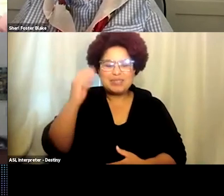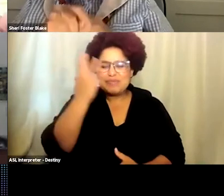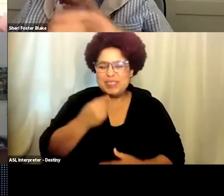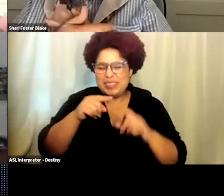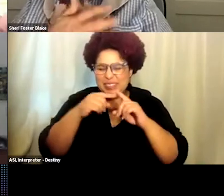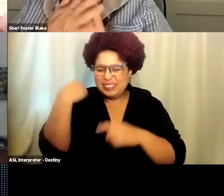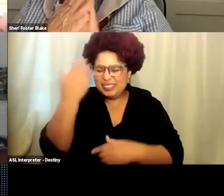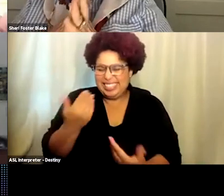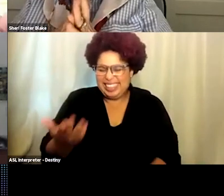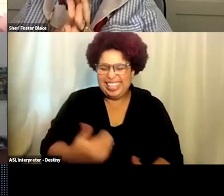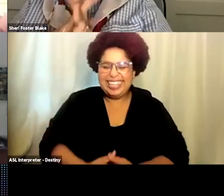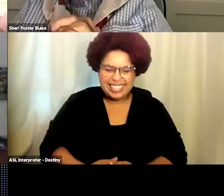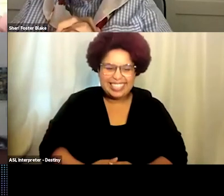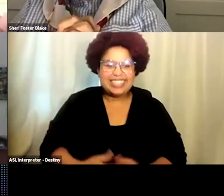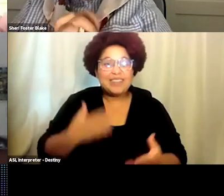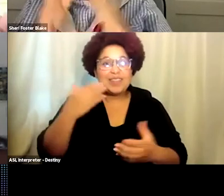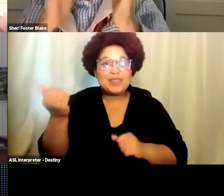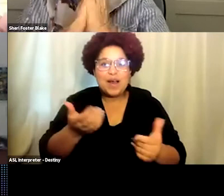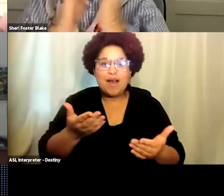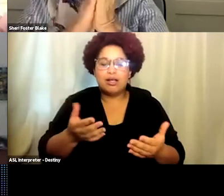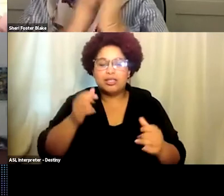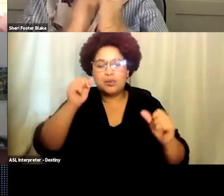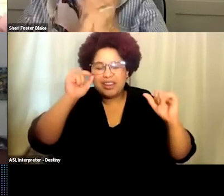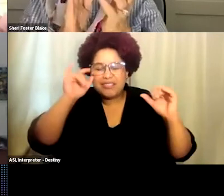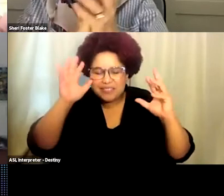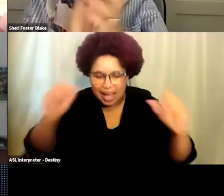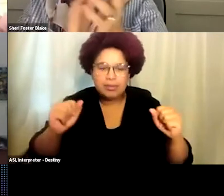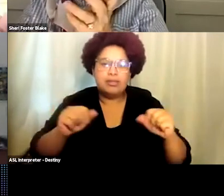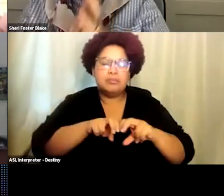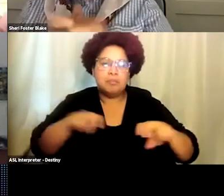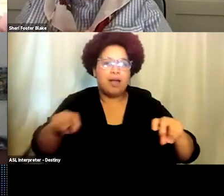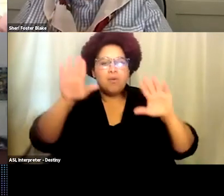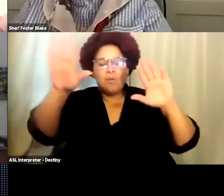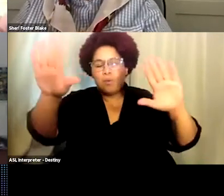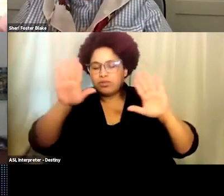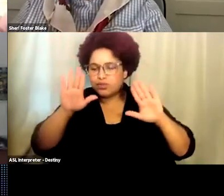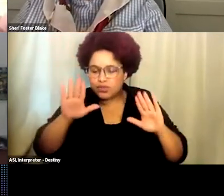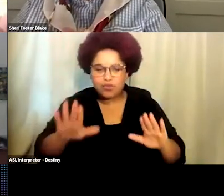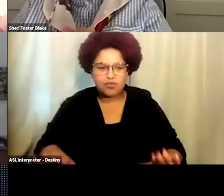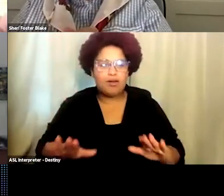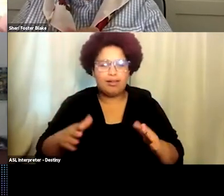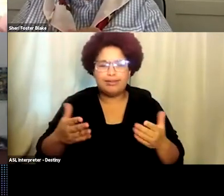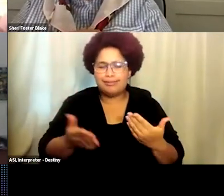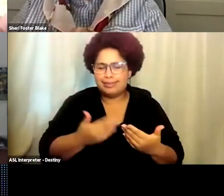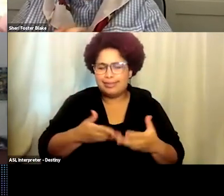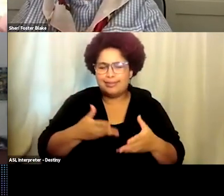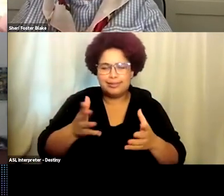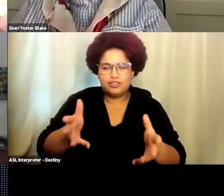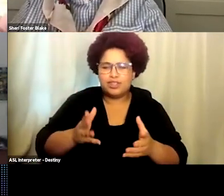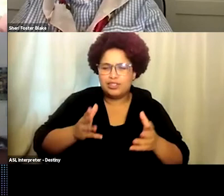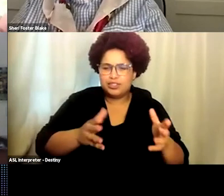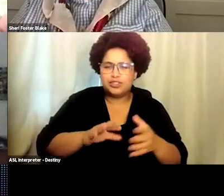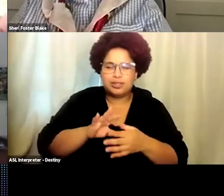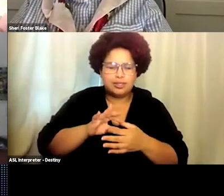there. So thank you all. You're just a fabulous panel. What a wonderful, just easy conversation full of